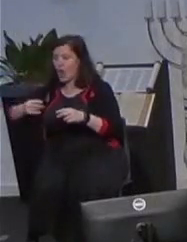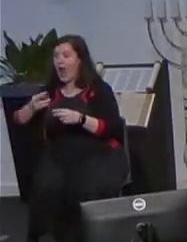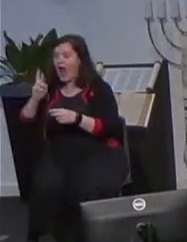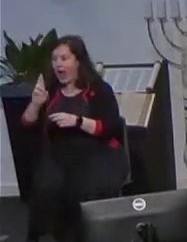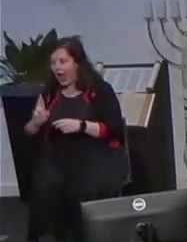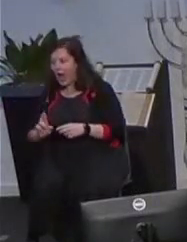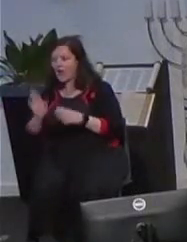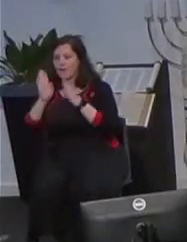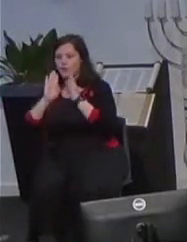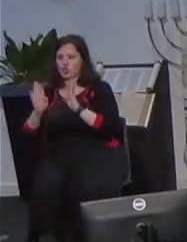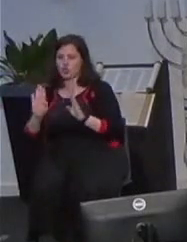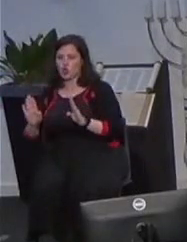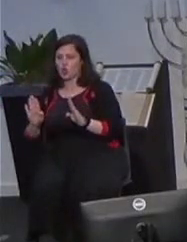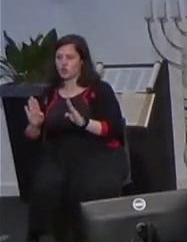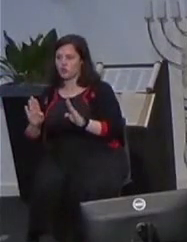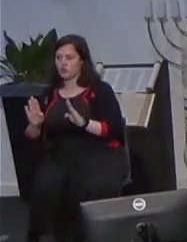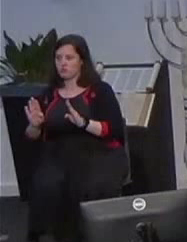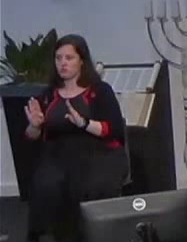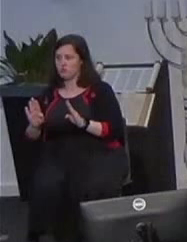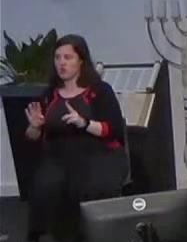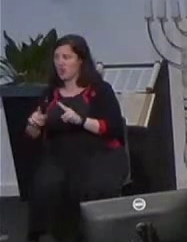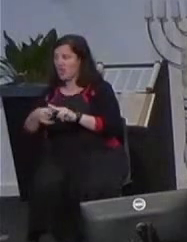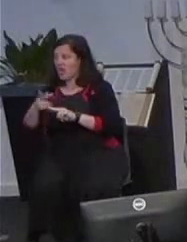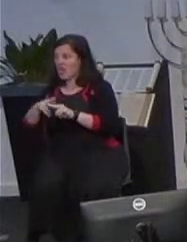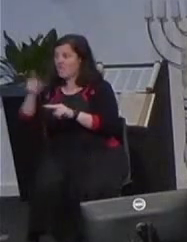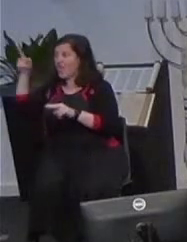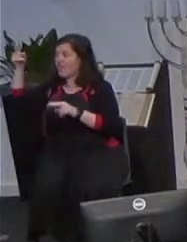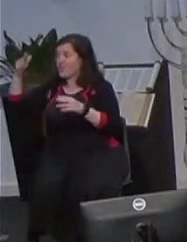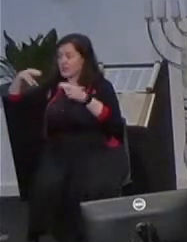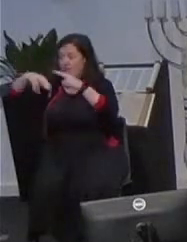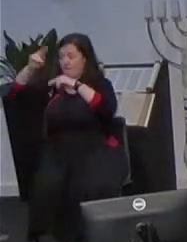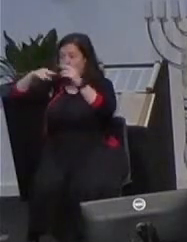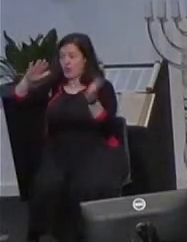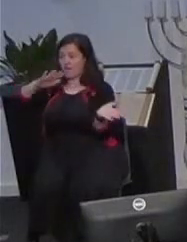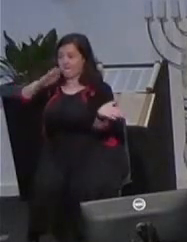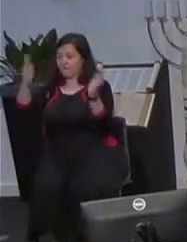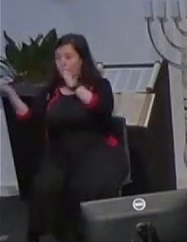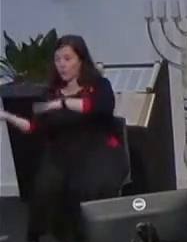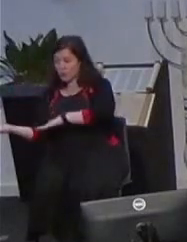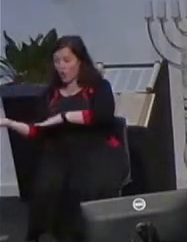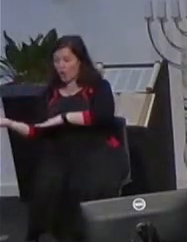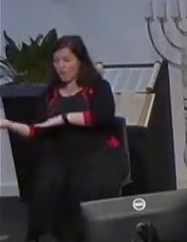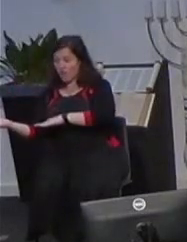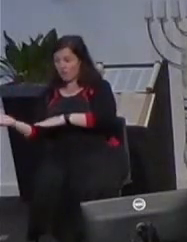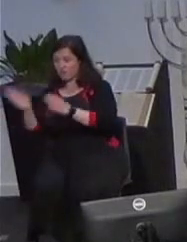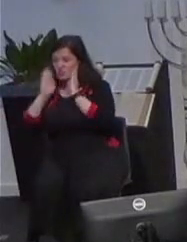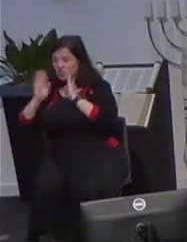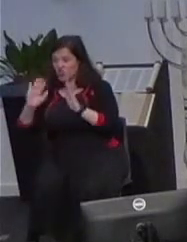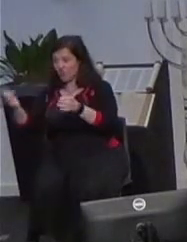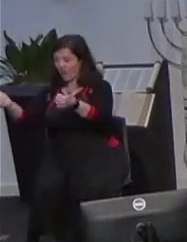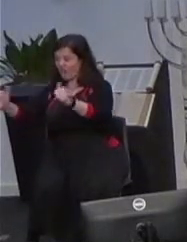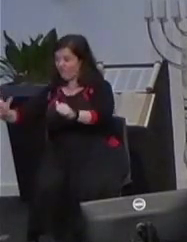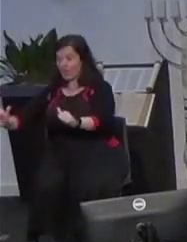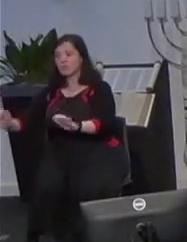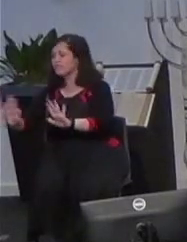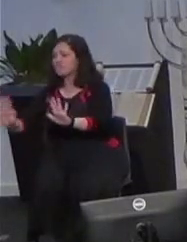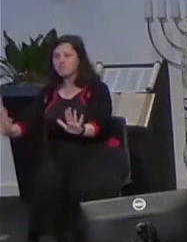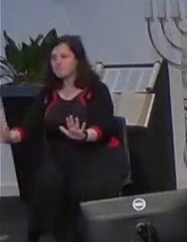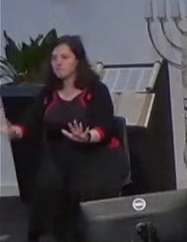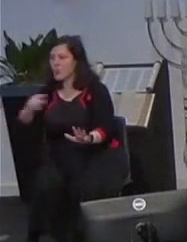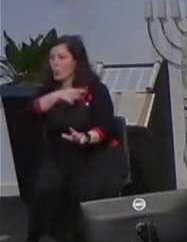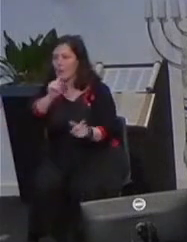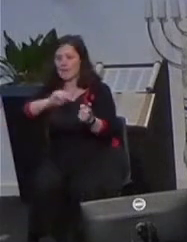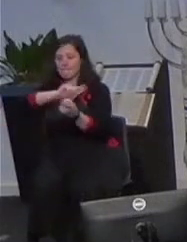it. And in the old temple, people had to go in and they had to go to the Ark of the Covenant and they had to offer